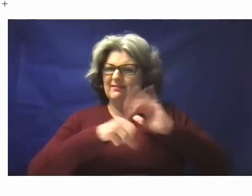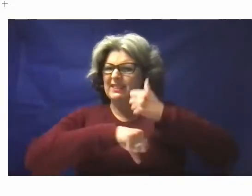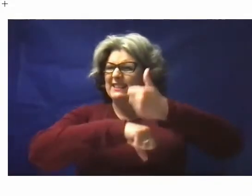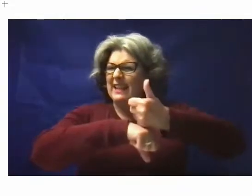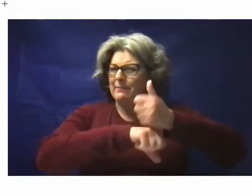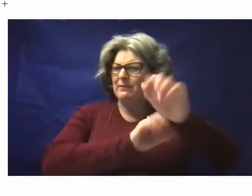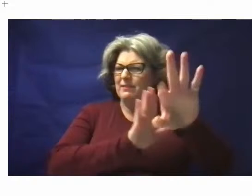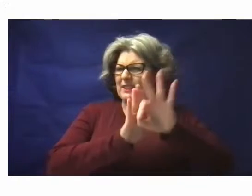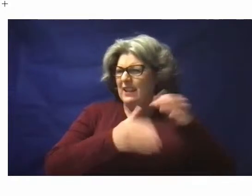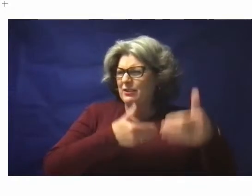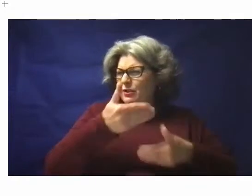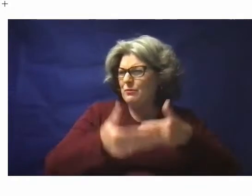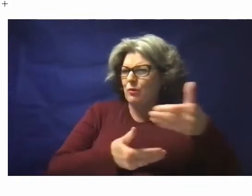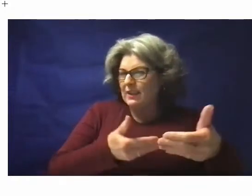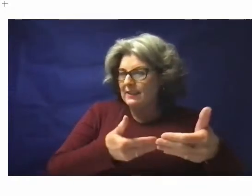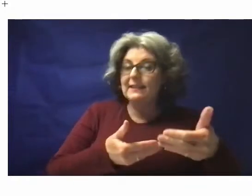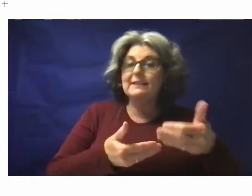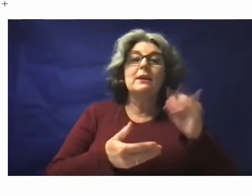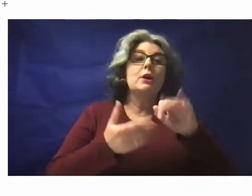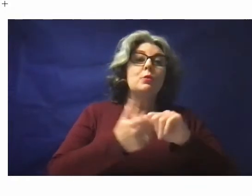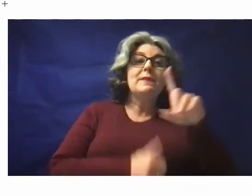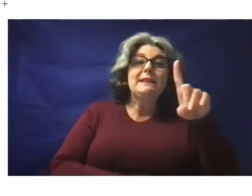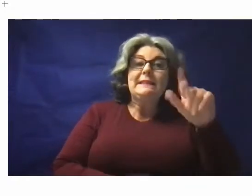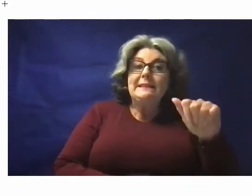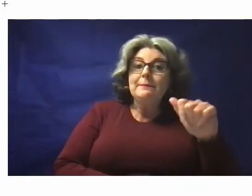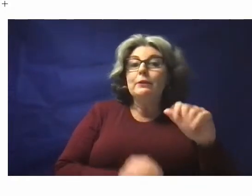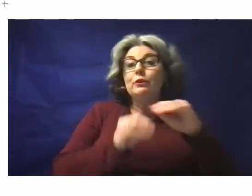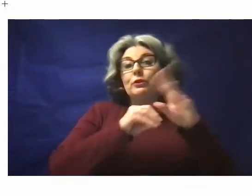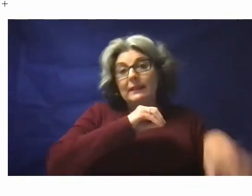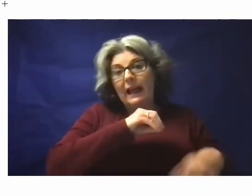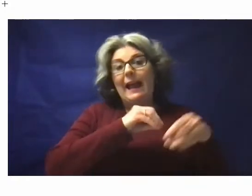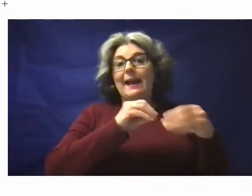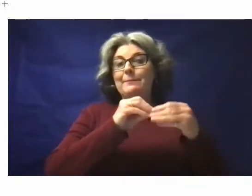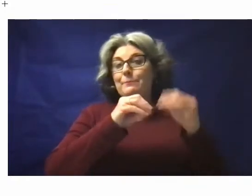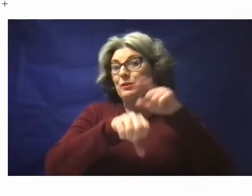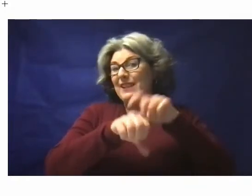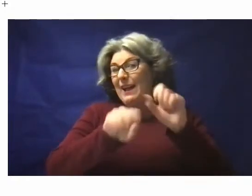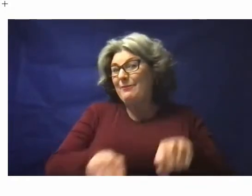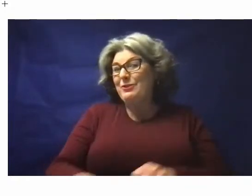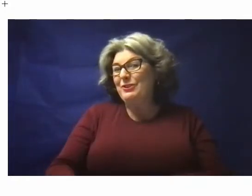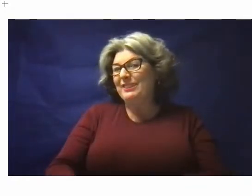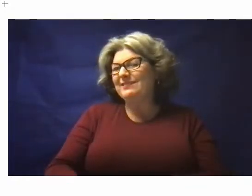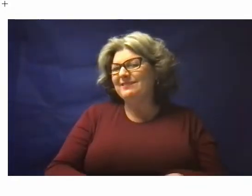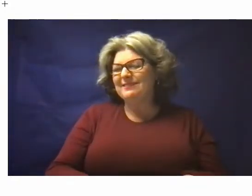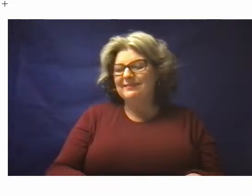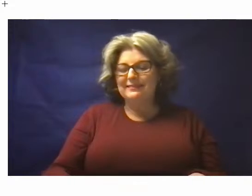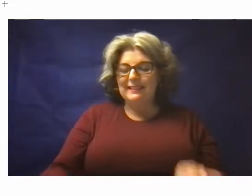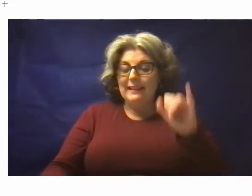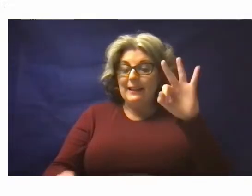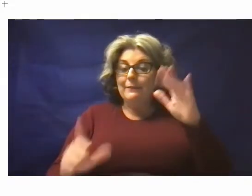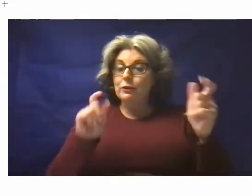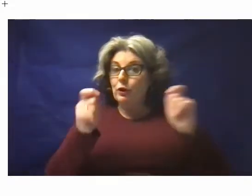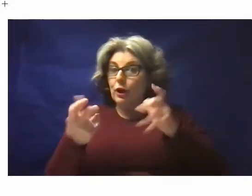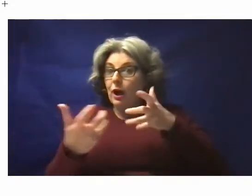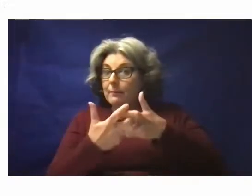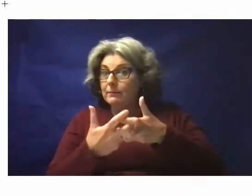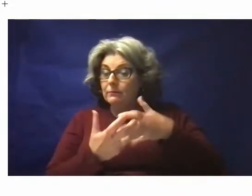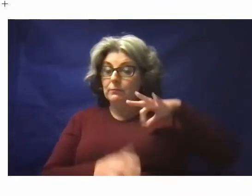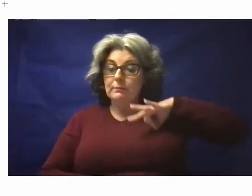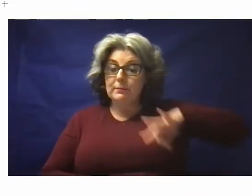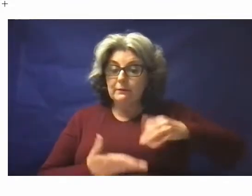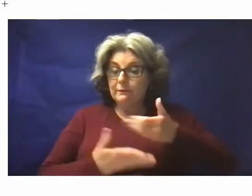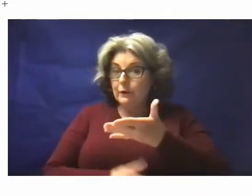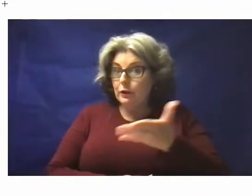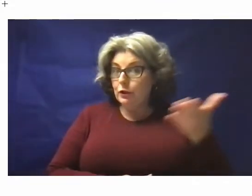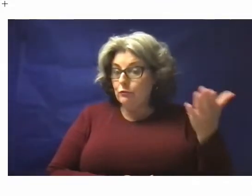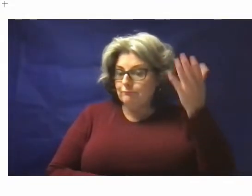process kind of stages. So that's where we come back to. If you know that an accommodation would be useful for you, then letting